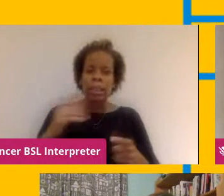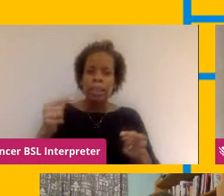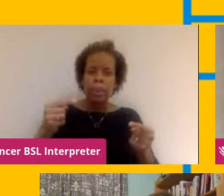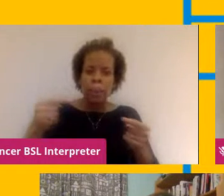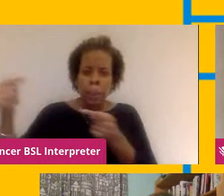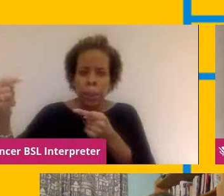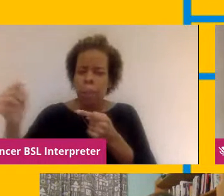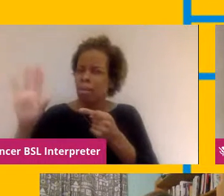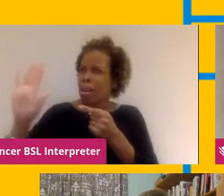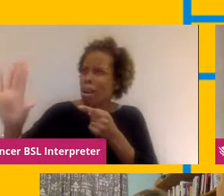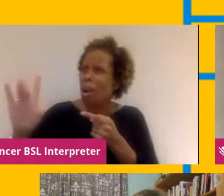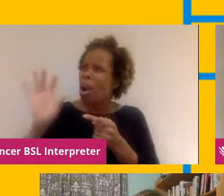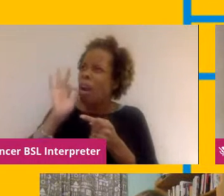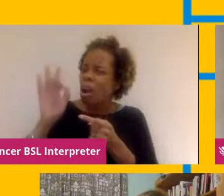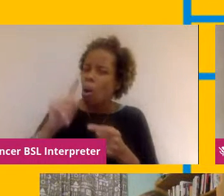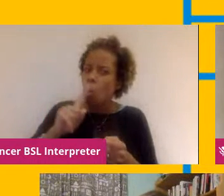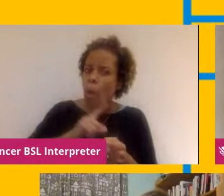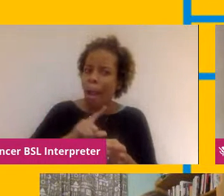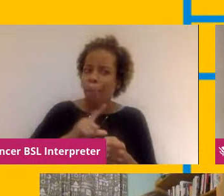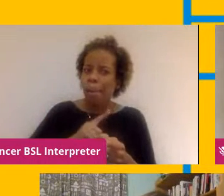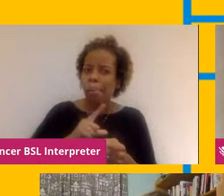well as you as an individual.